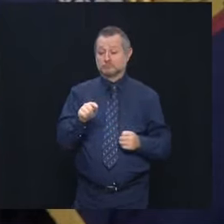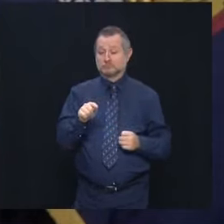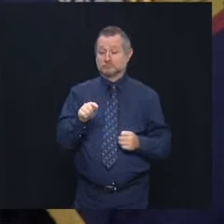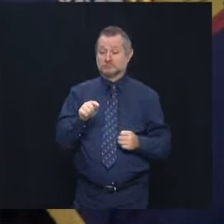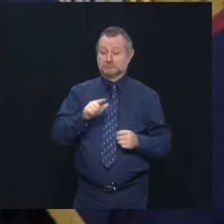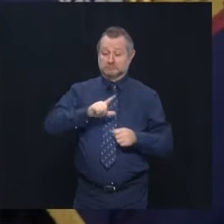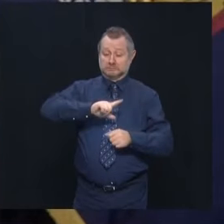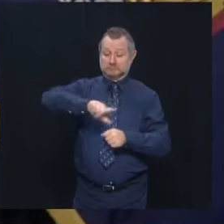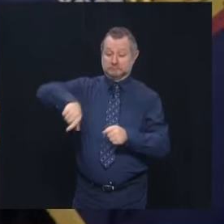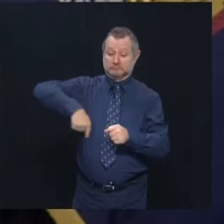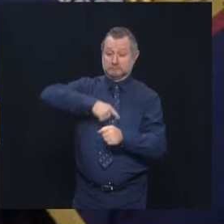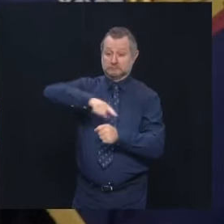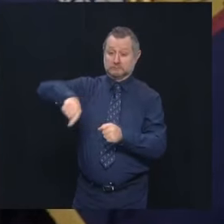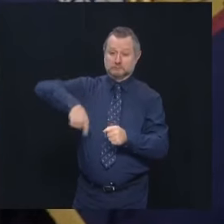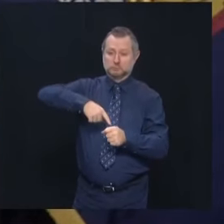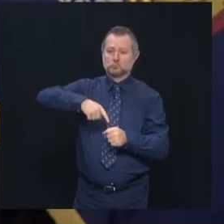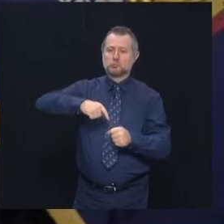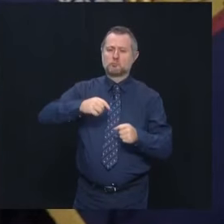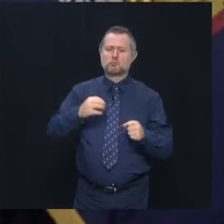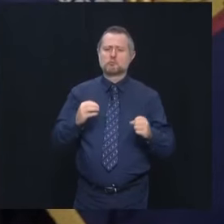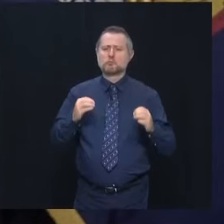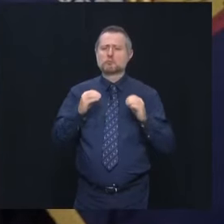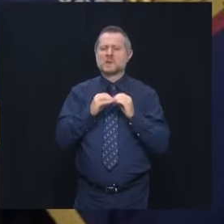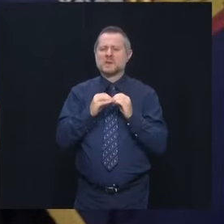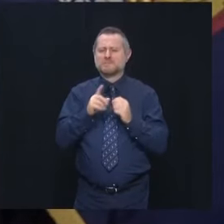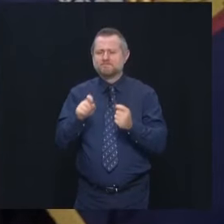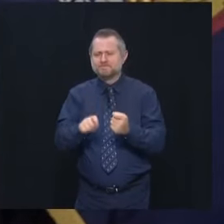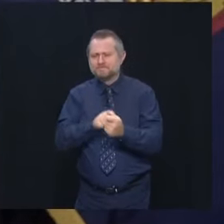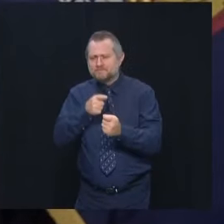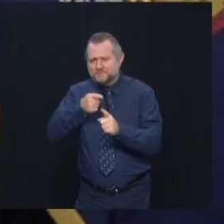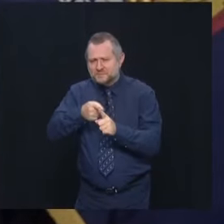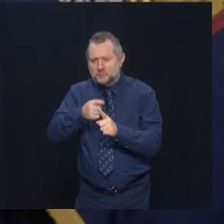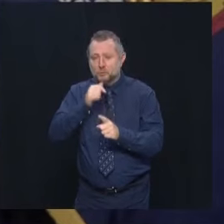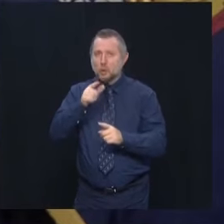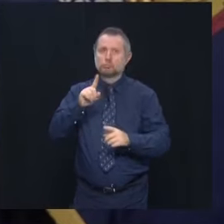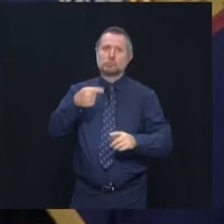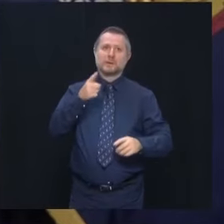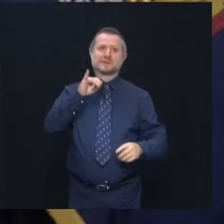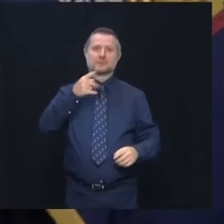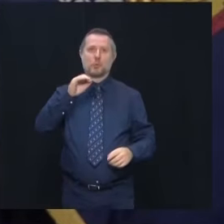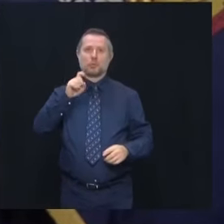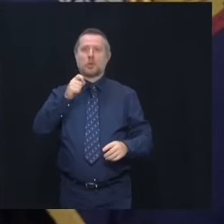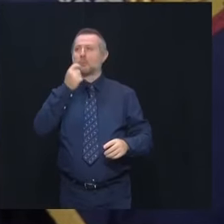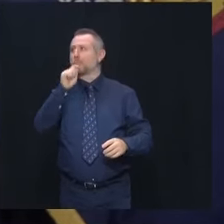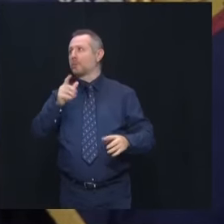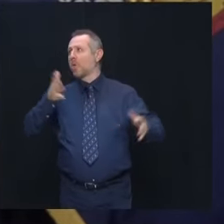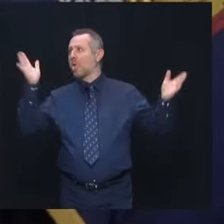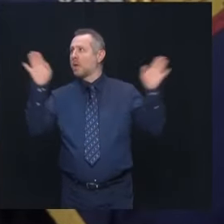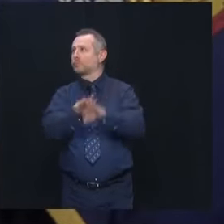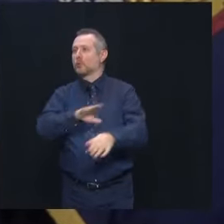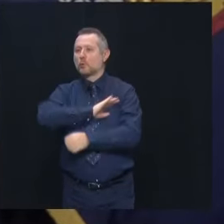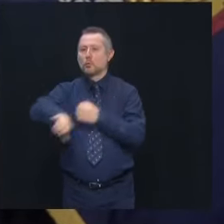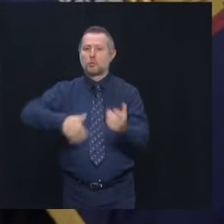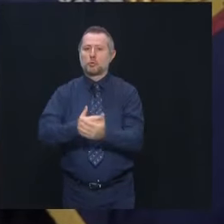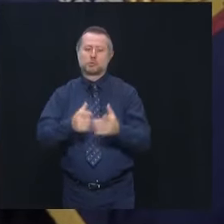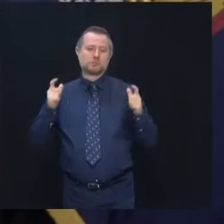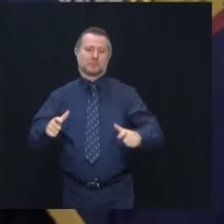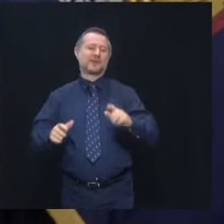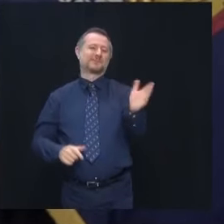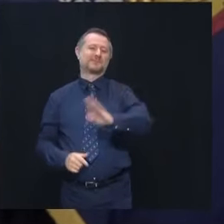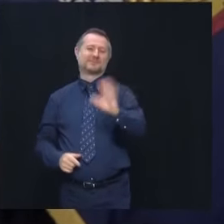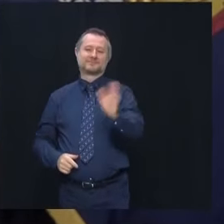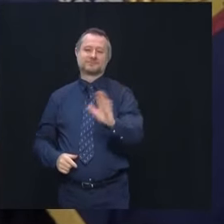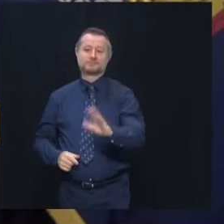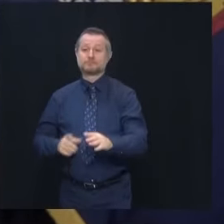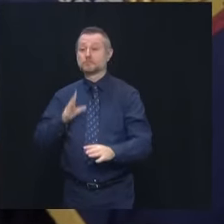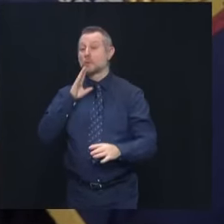circumscribe an area, make sure you have the right boundaries. And before you make a determination about essential